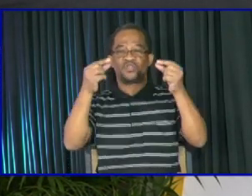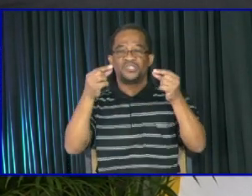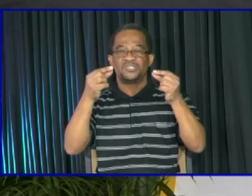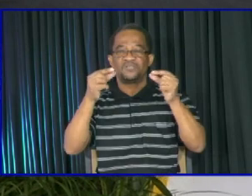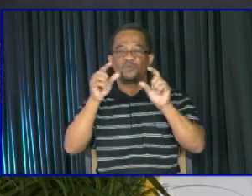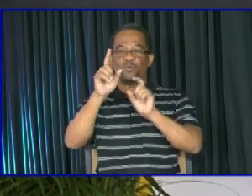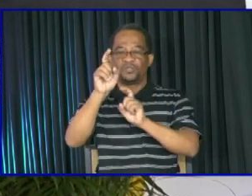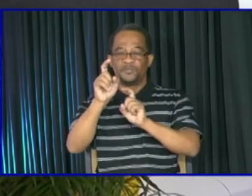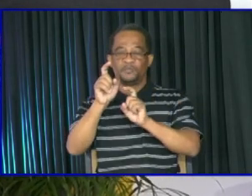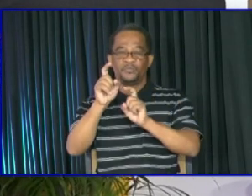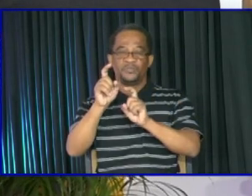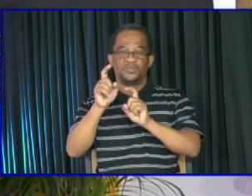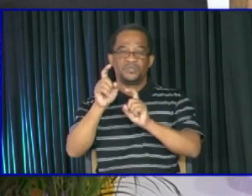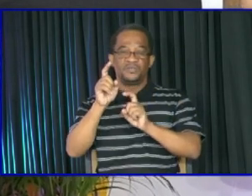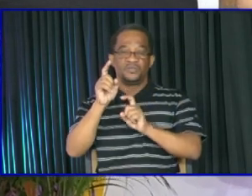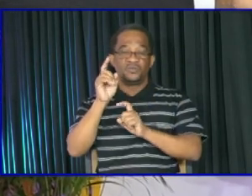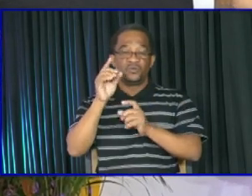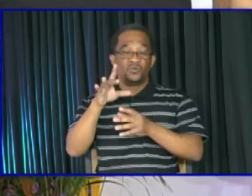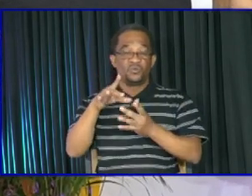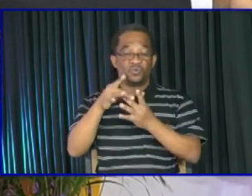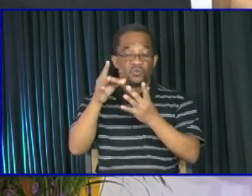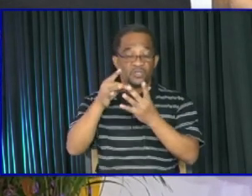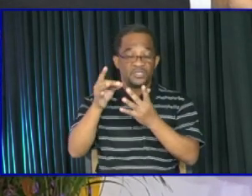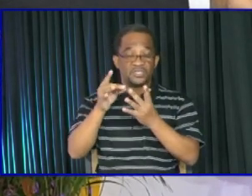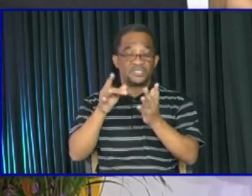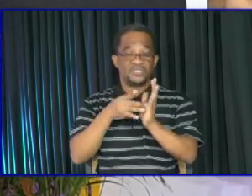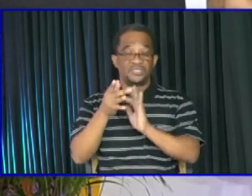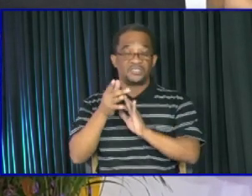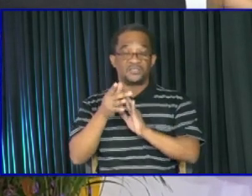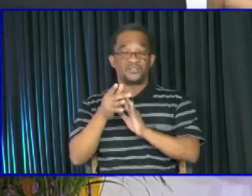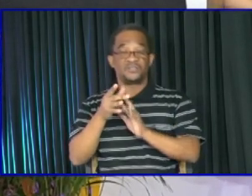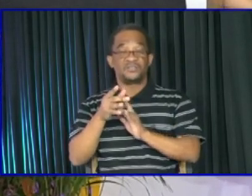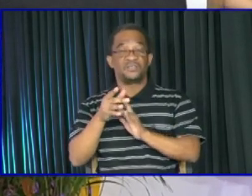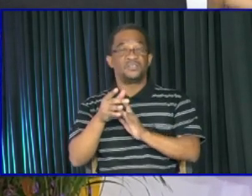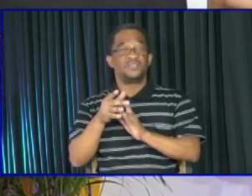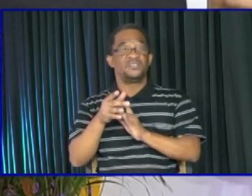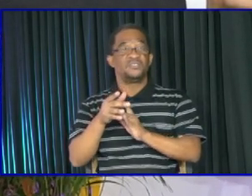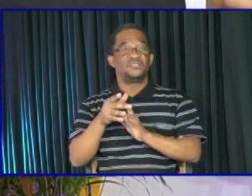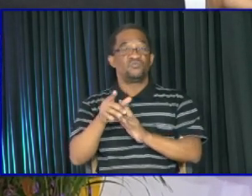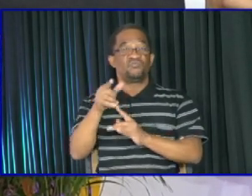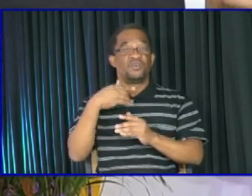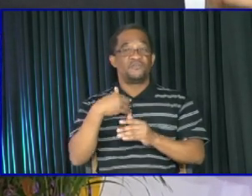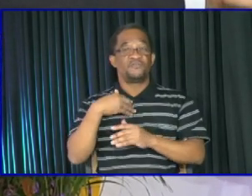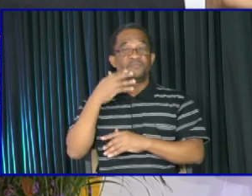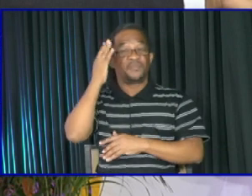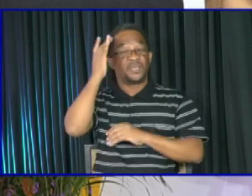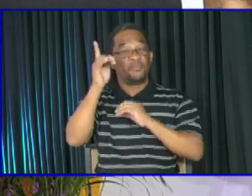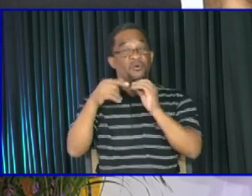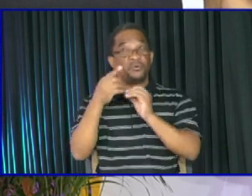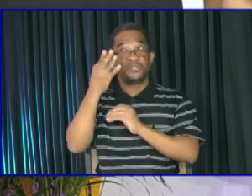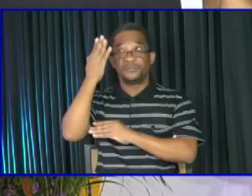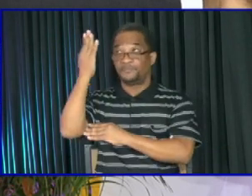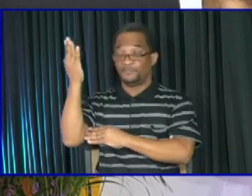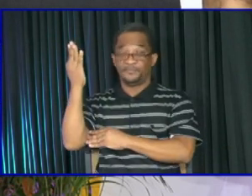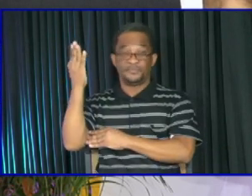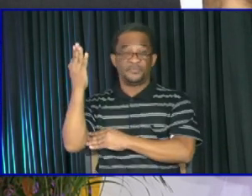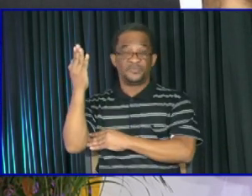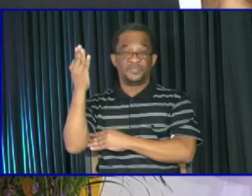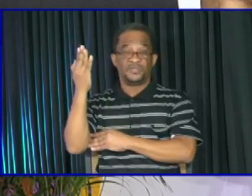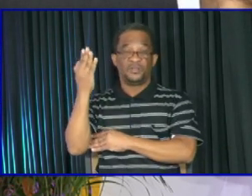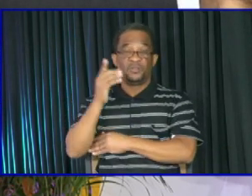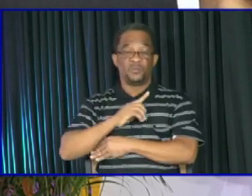Christ as your Savior from sin. You're acknowledging him as Lord of